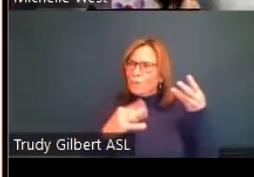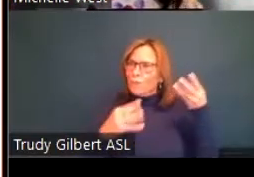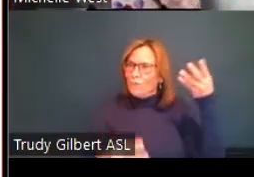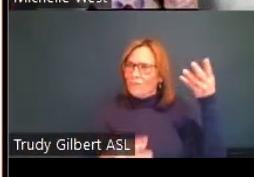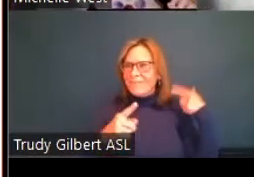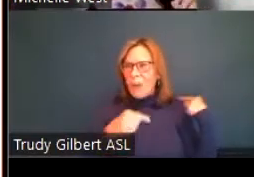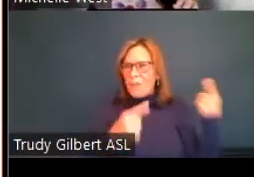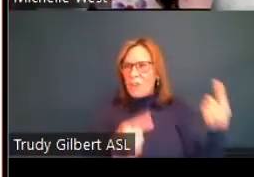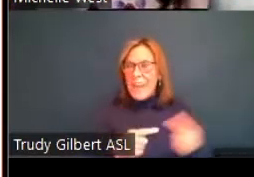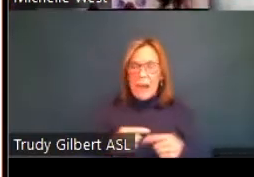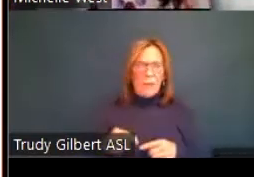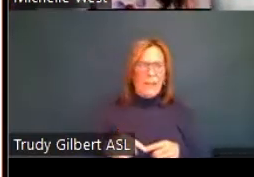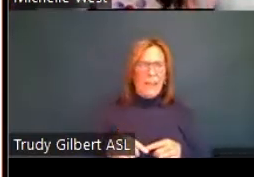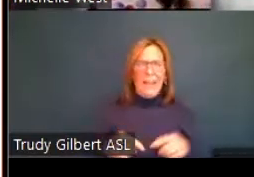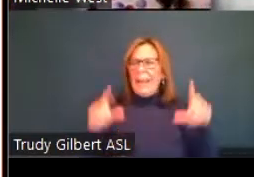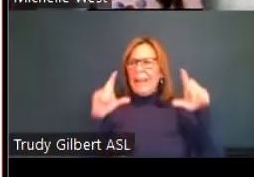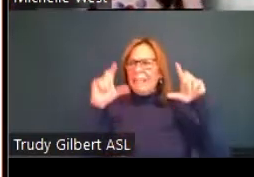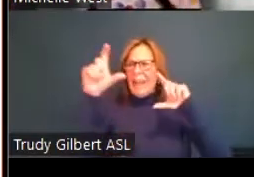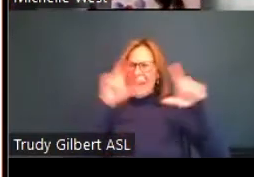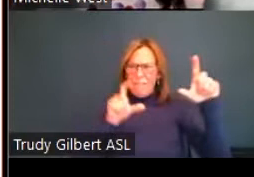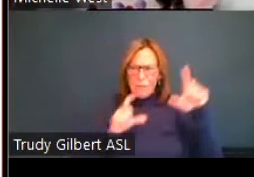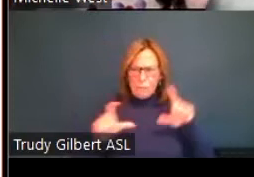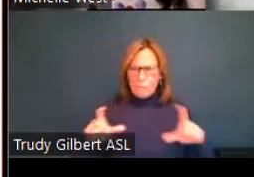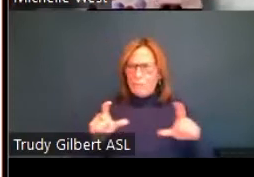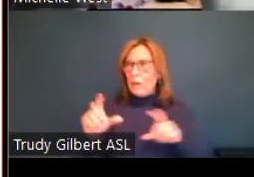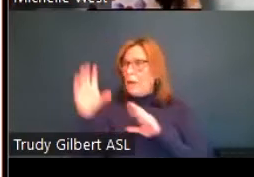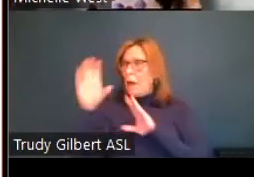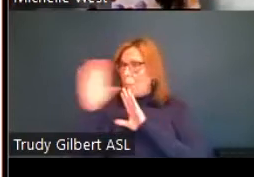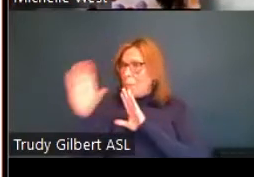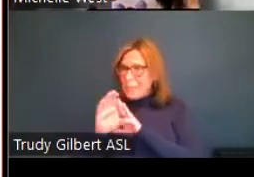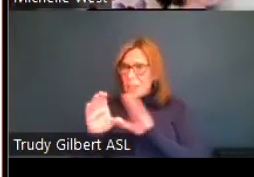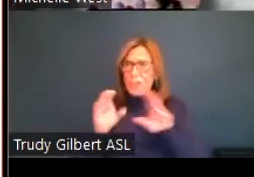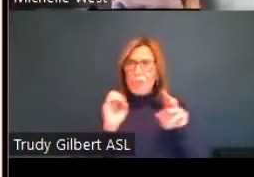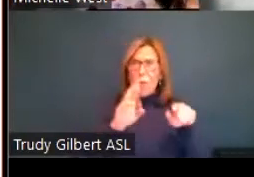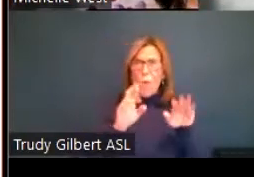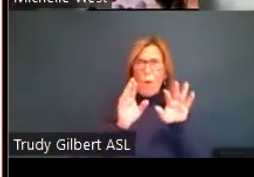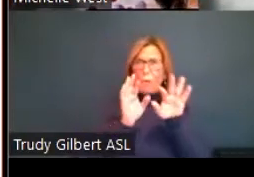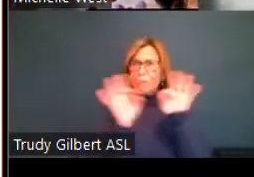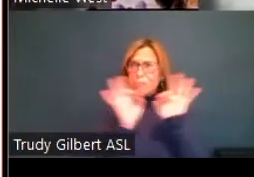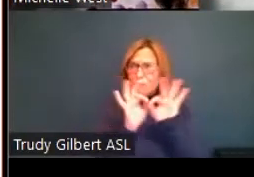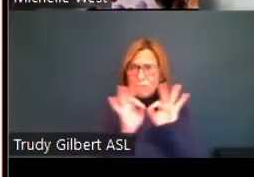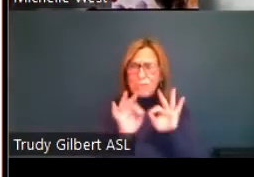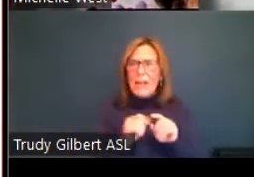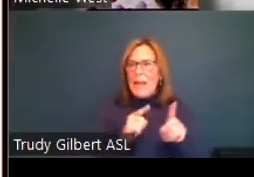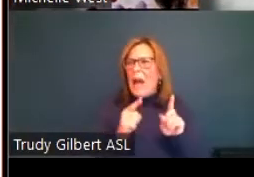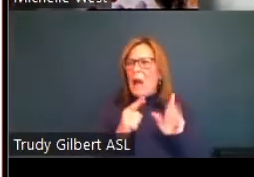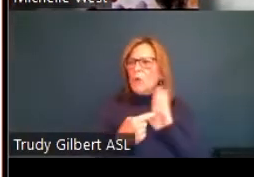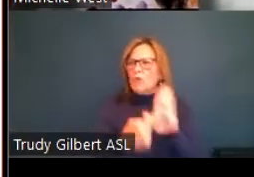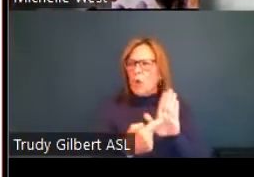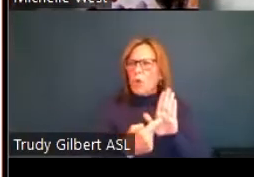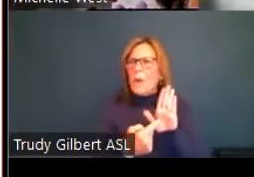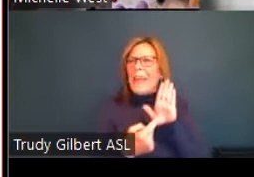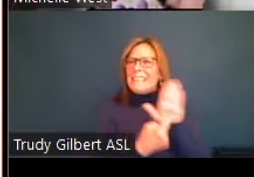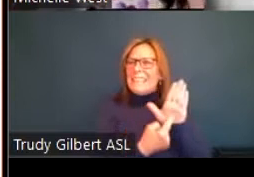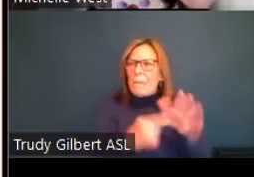some hexagons and they have pictures or they have words in them. And we're going to go through what examples of the seven touches